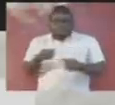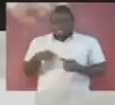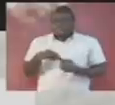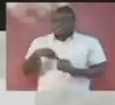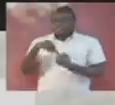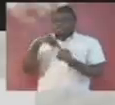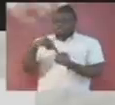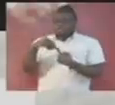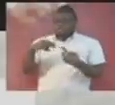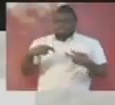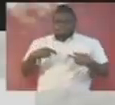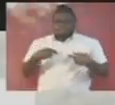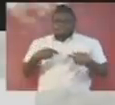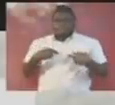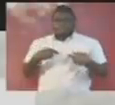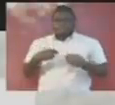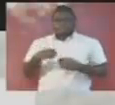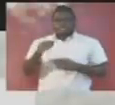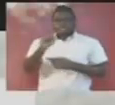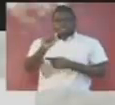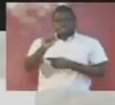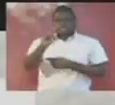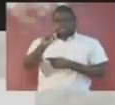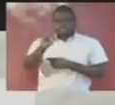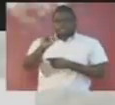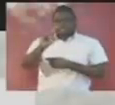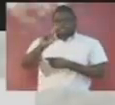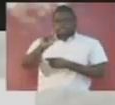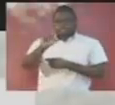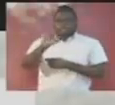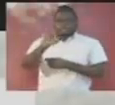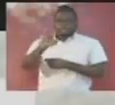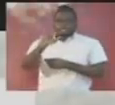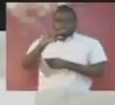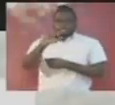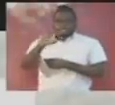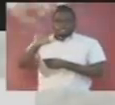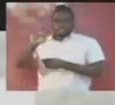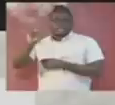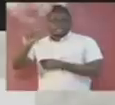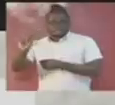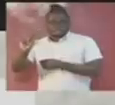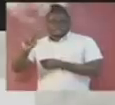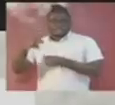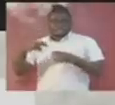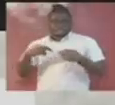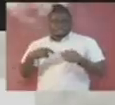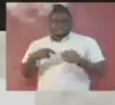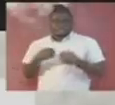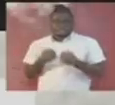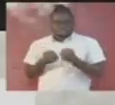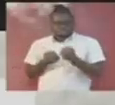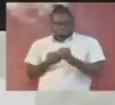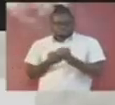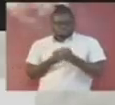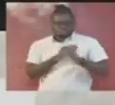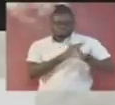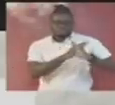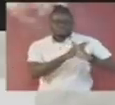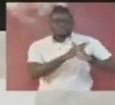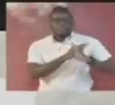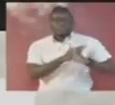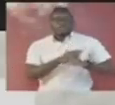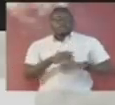antigen or the pathogen for which the vaccine is going to fight against. The other components that are in that vaccine are